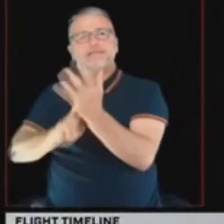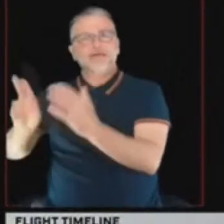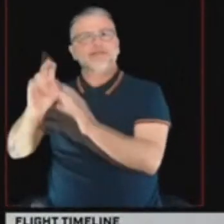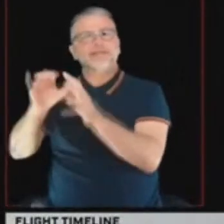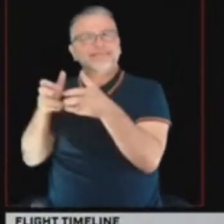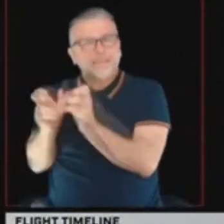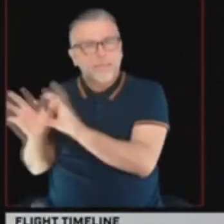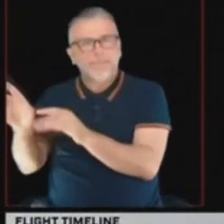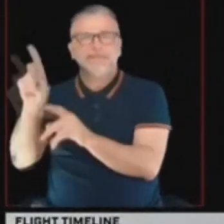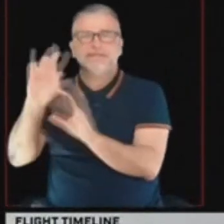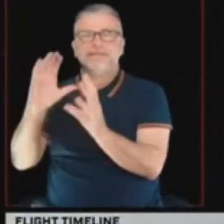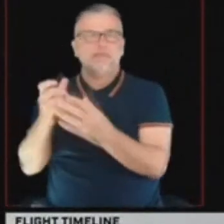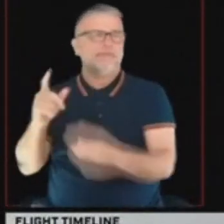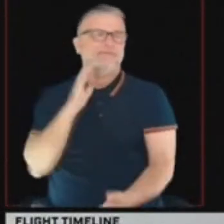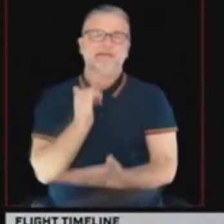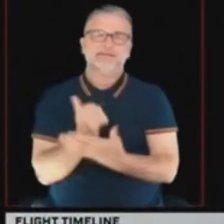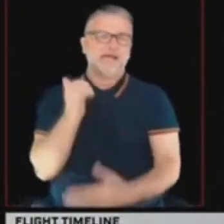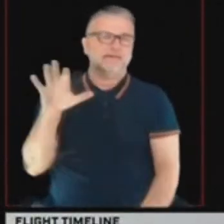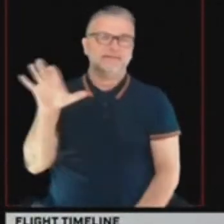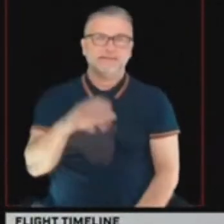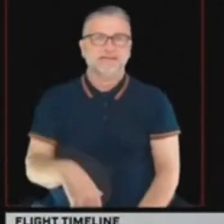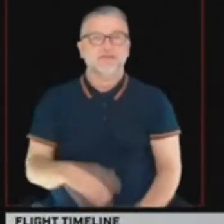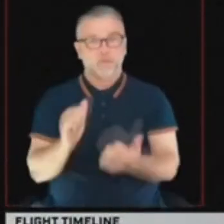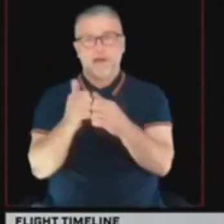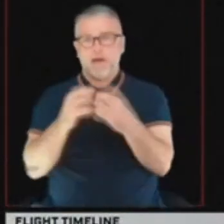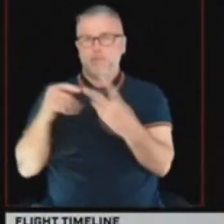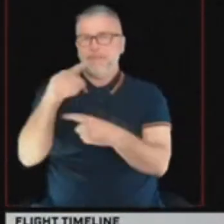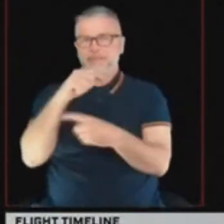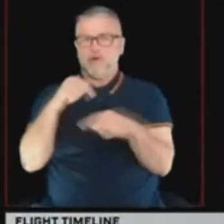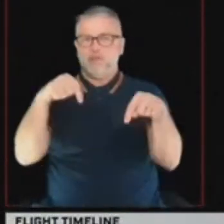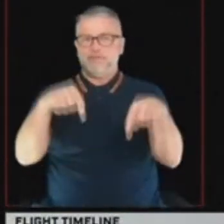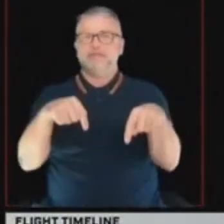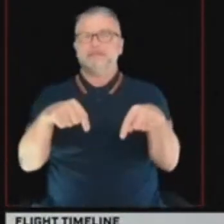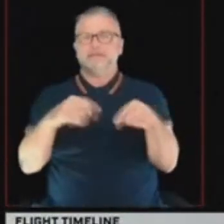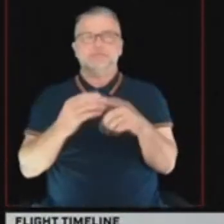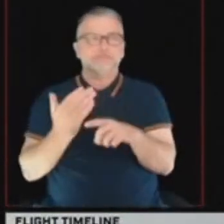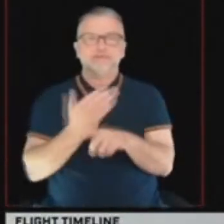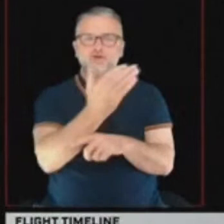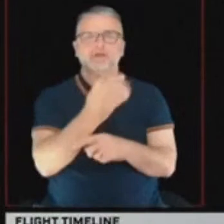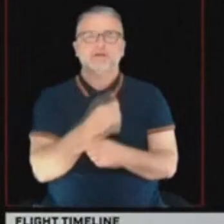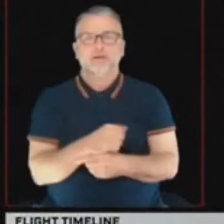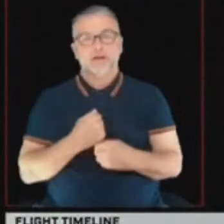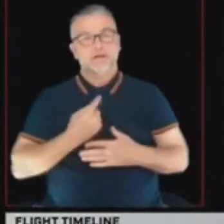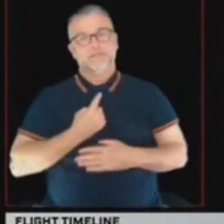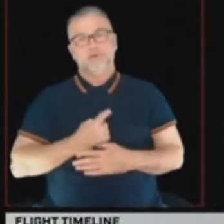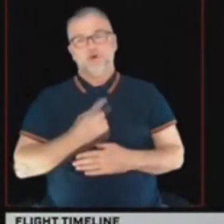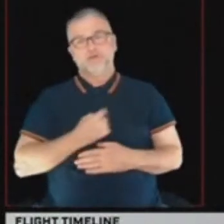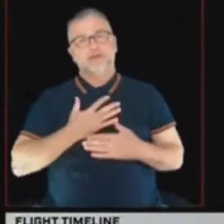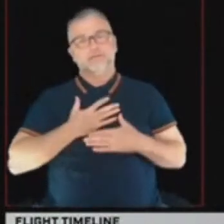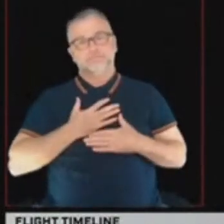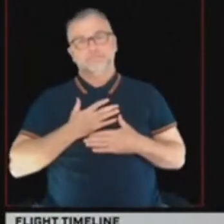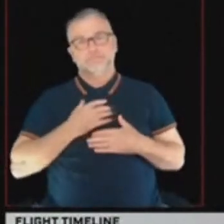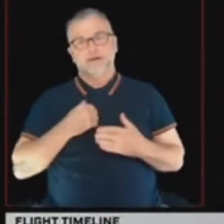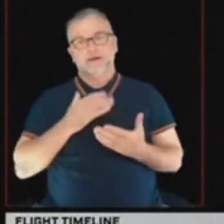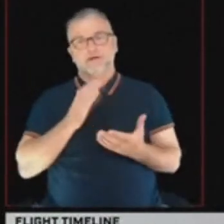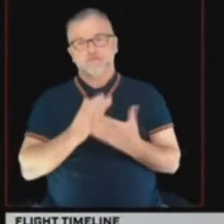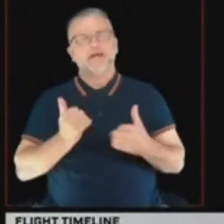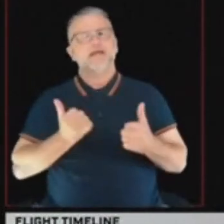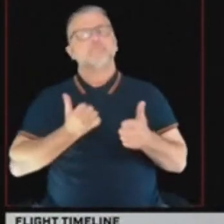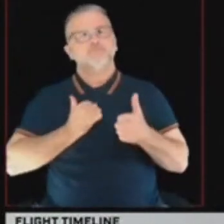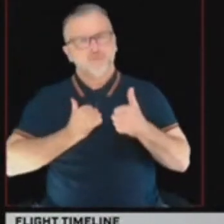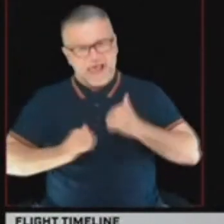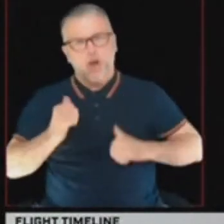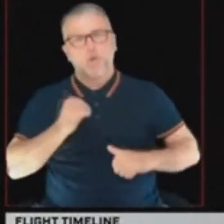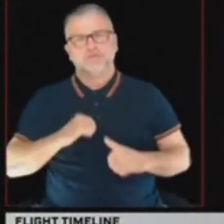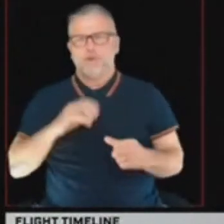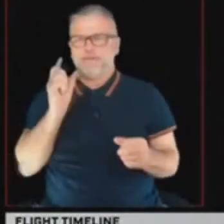have just been fantastic to partner with on this particular mission. And I personally have been really proud to just play a small